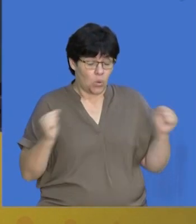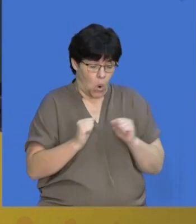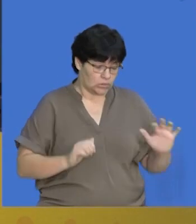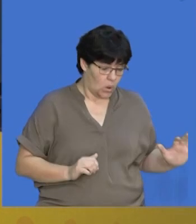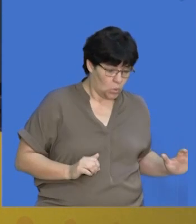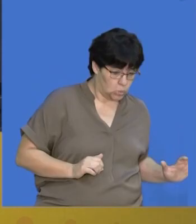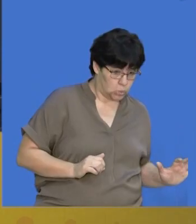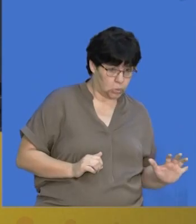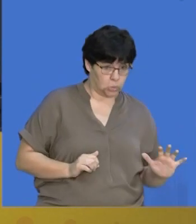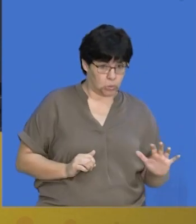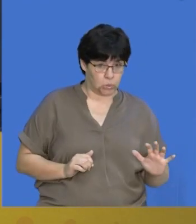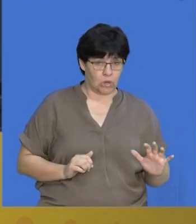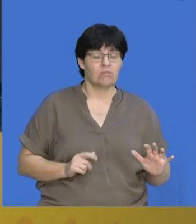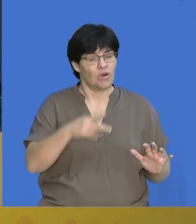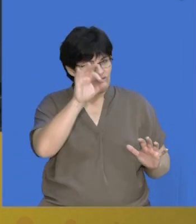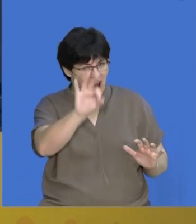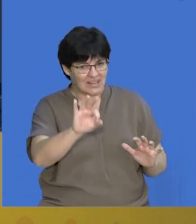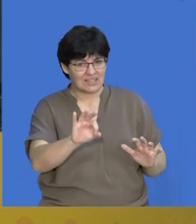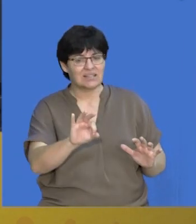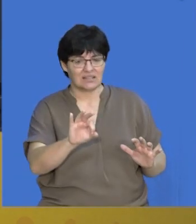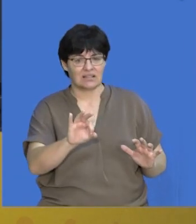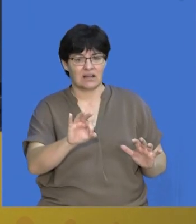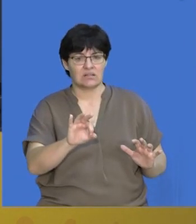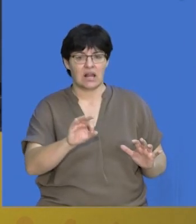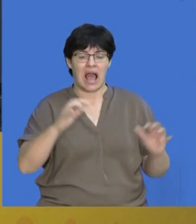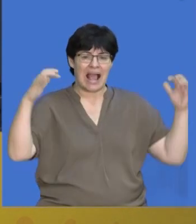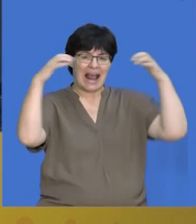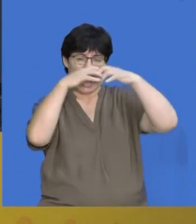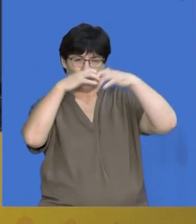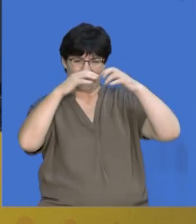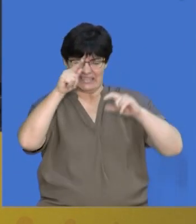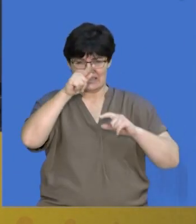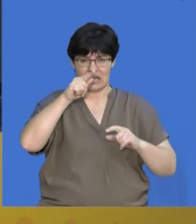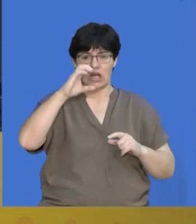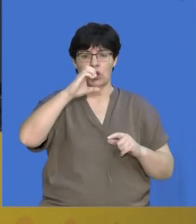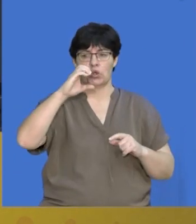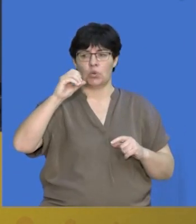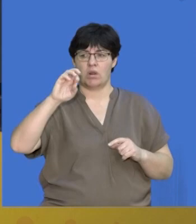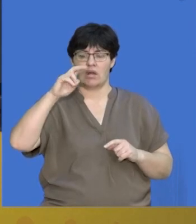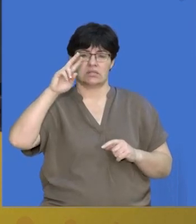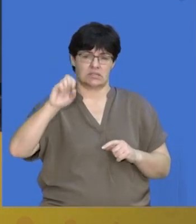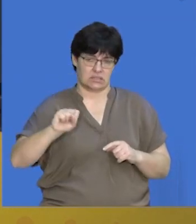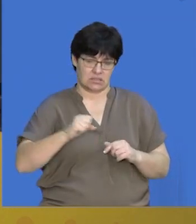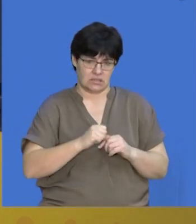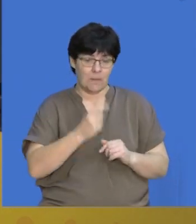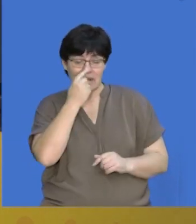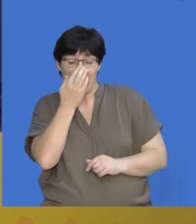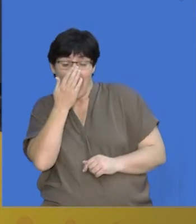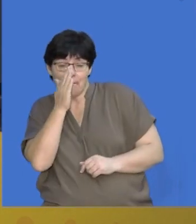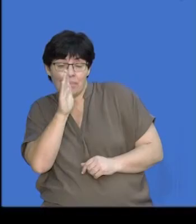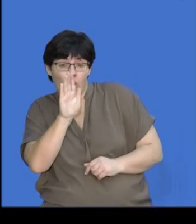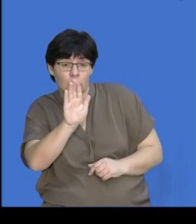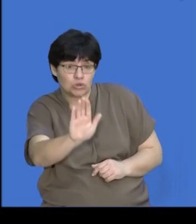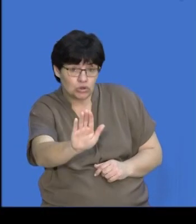you're looking at, correct, cumulonimbus clouds. But in this case, the word approaches